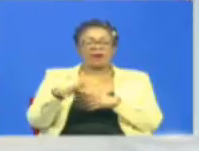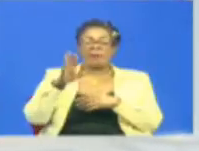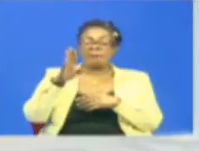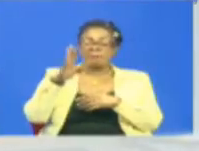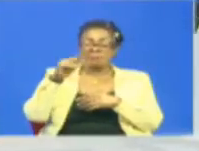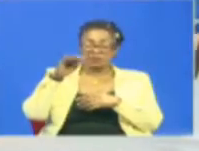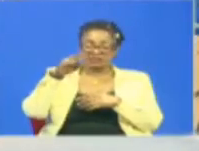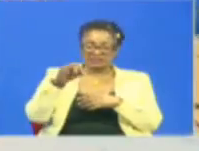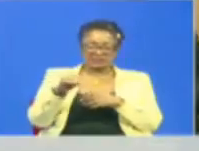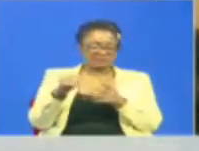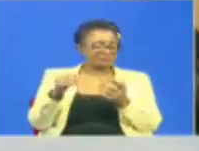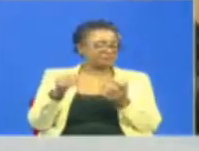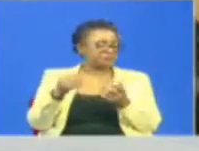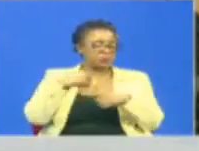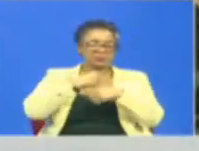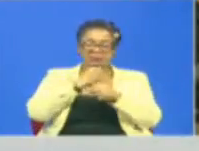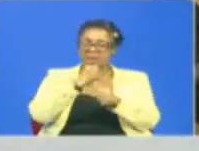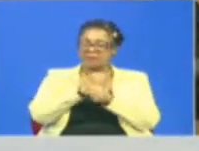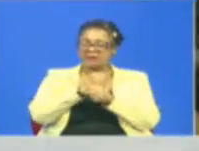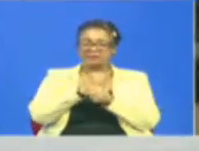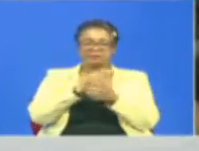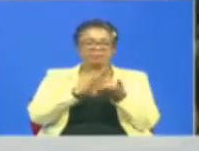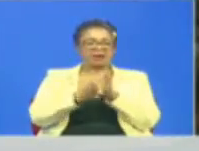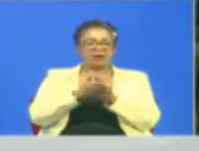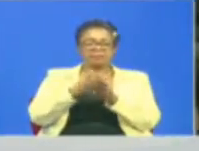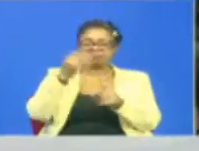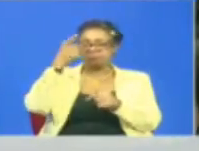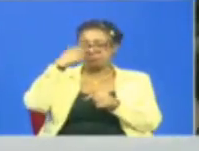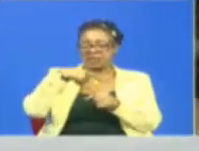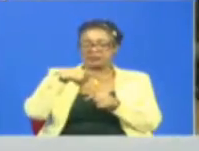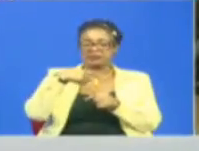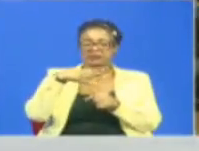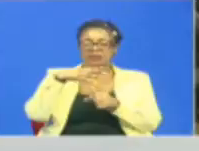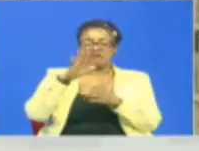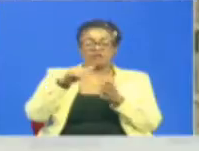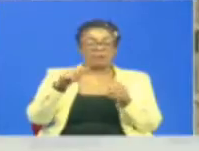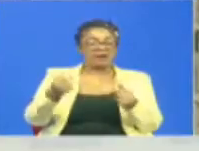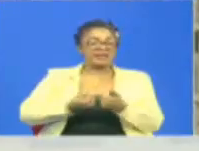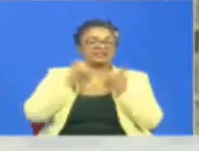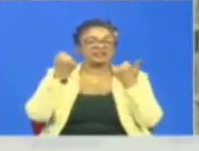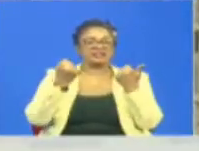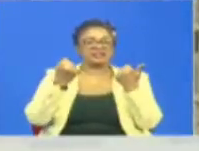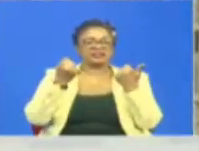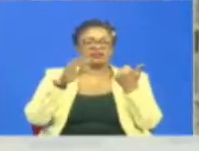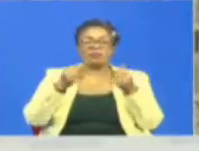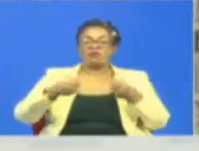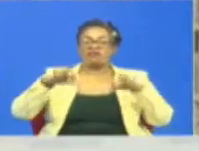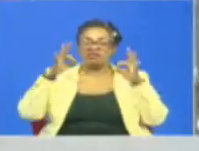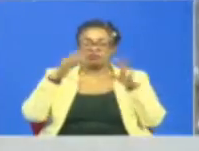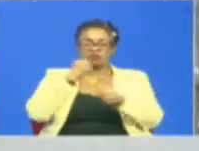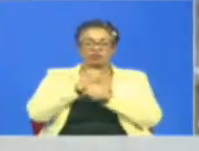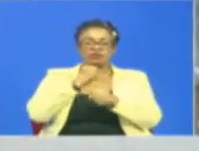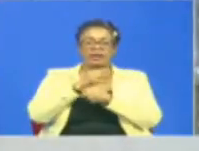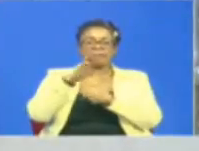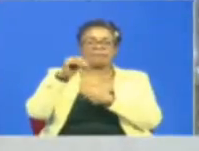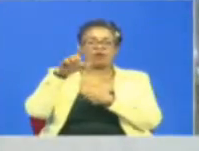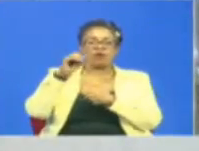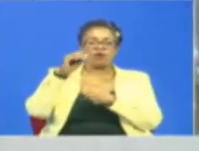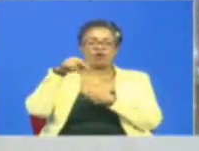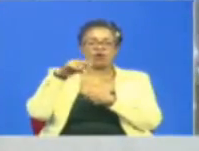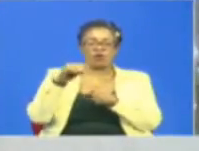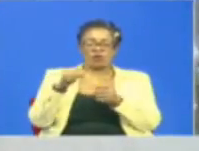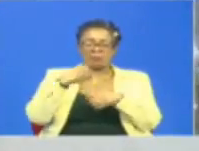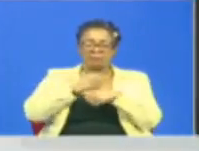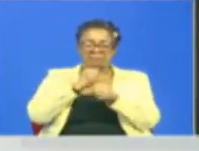was thrown into disarray. A car accident he was involved in while driving home from official duty in Lolongo robbed him of